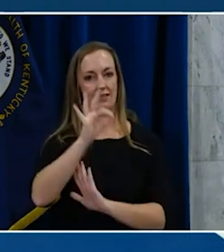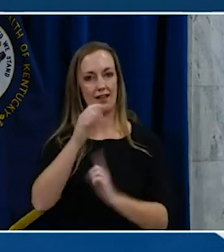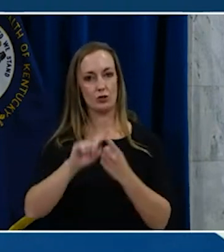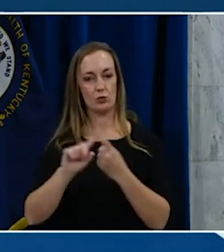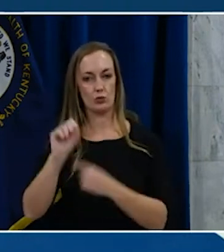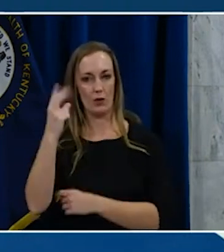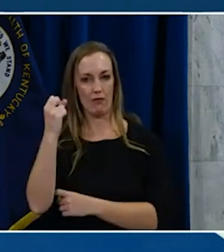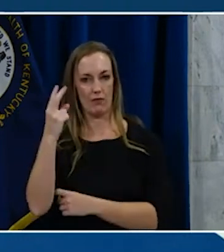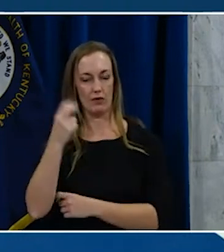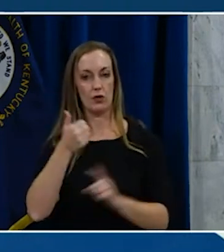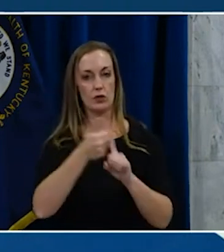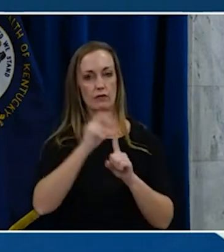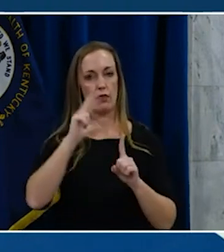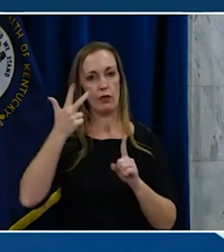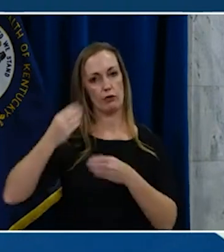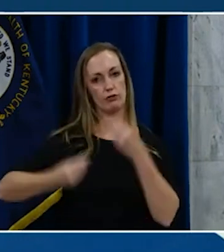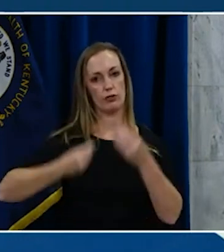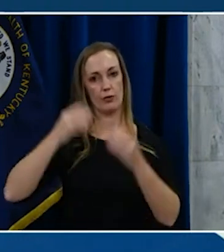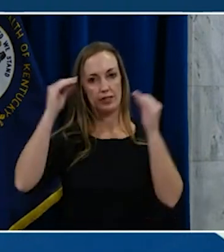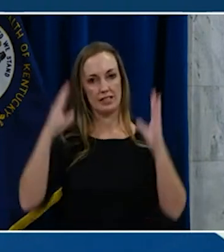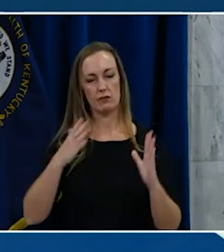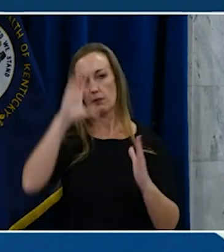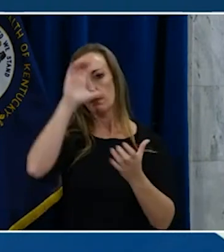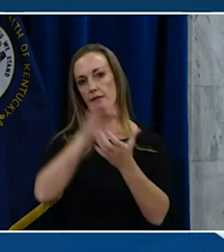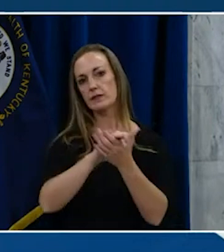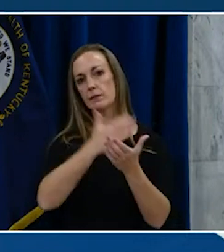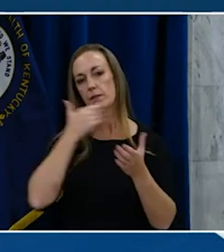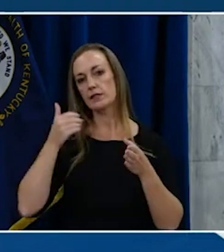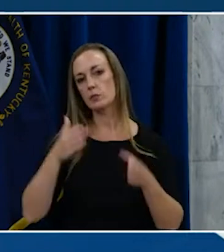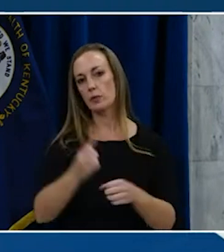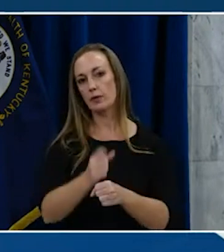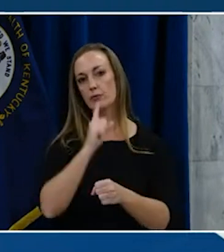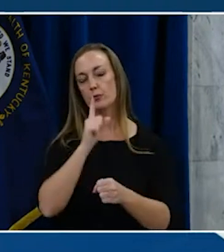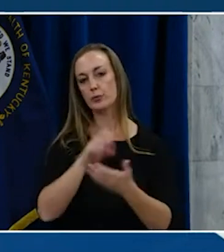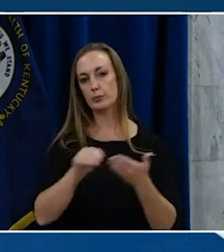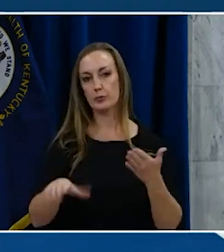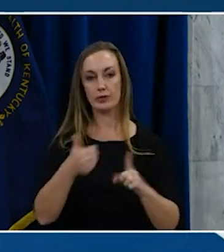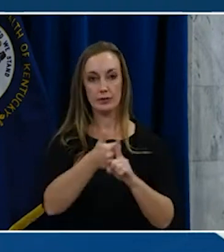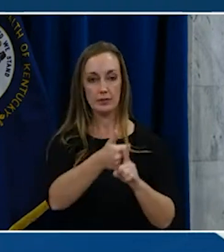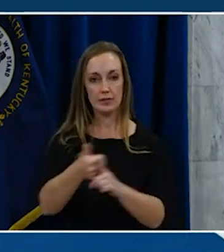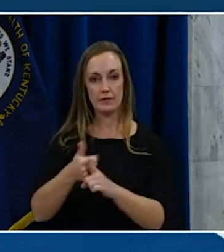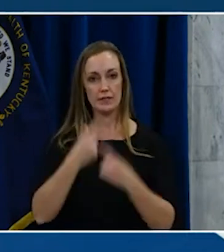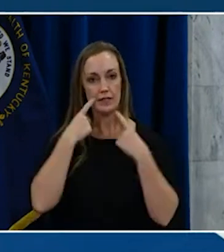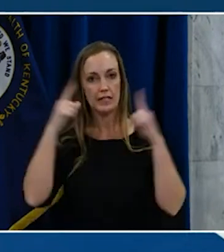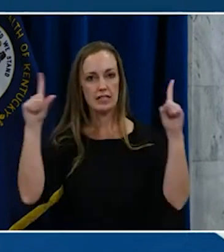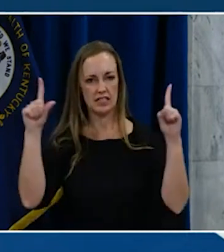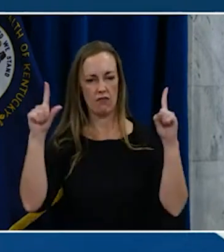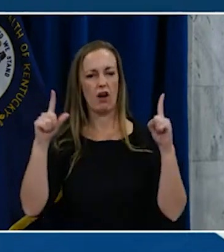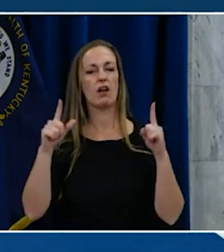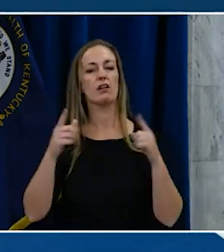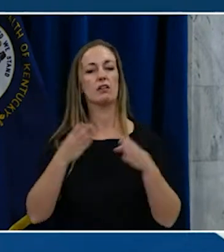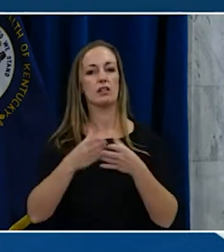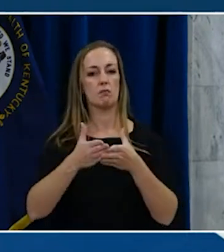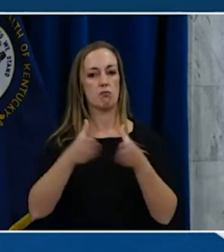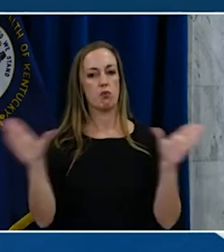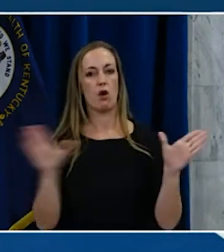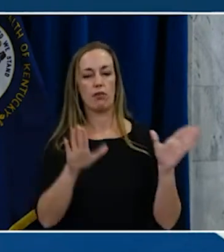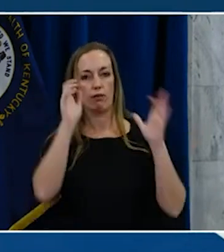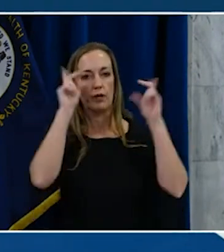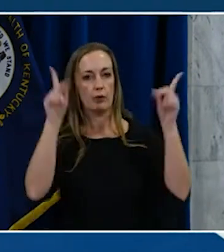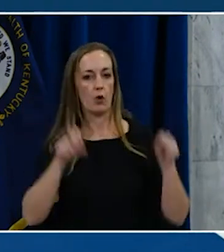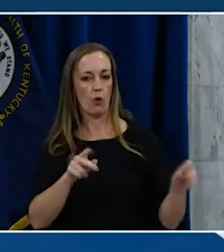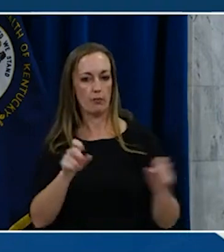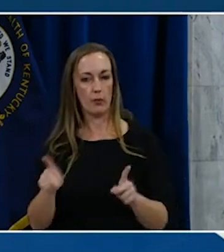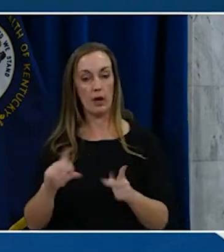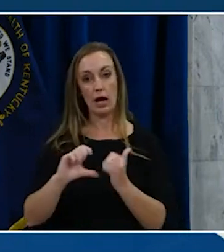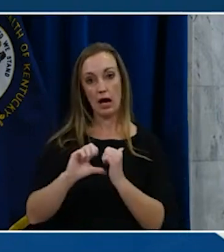is a third-generation teacher and believes the best way to ensure students' success is to broaden their educational opportunities. She does so